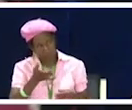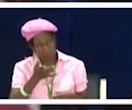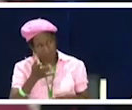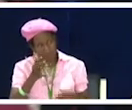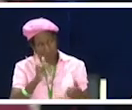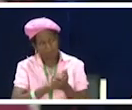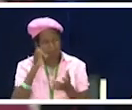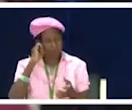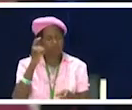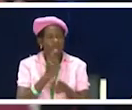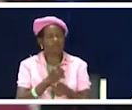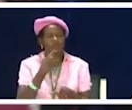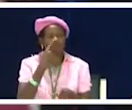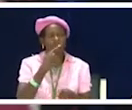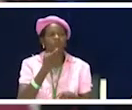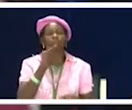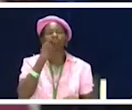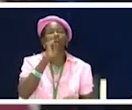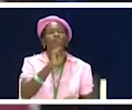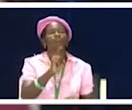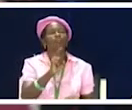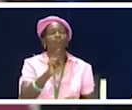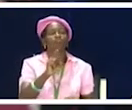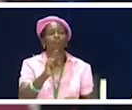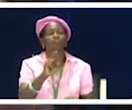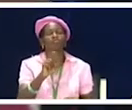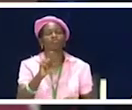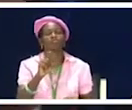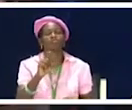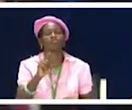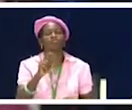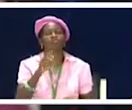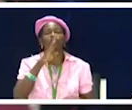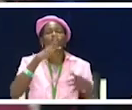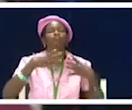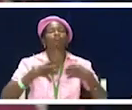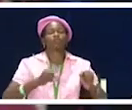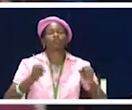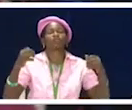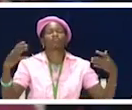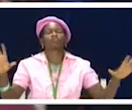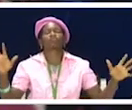that he would just say straight away, be healed.